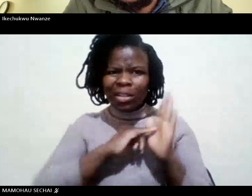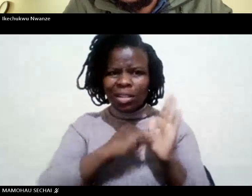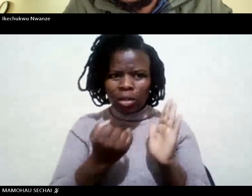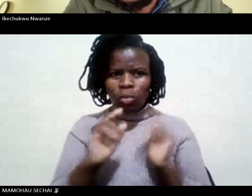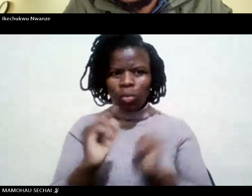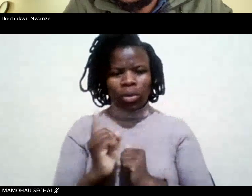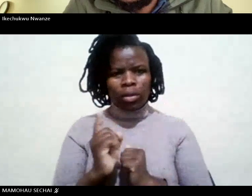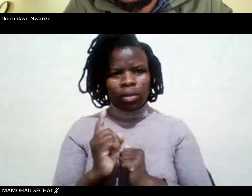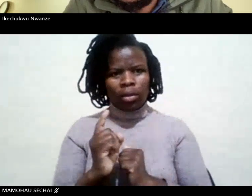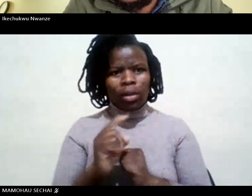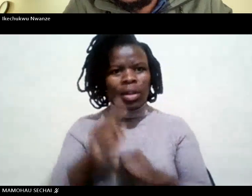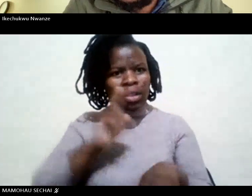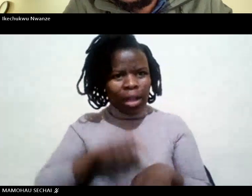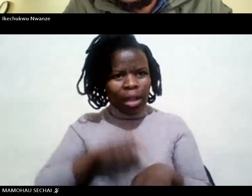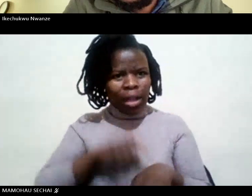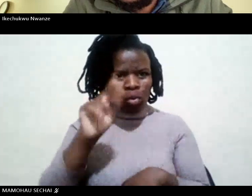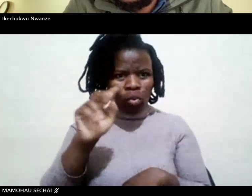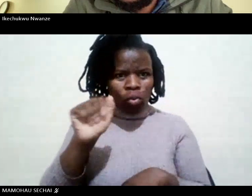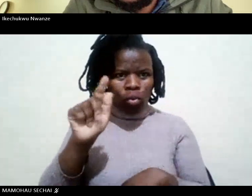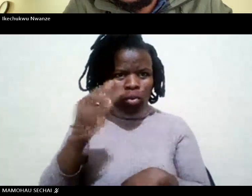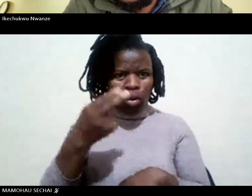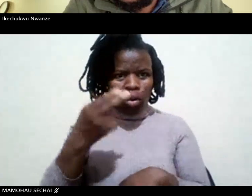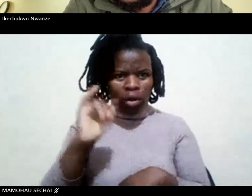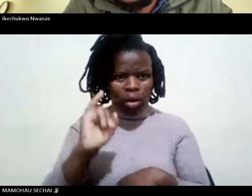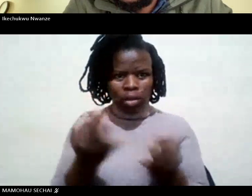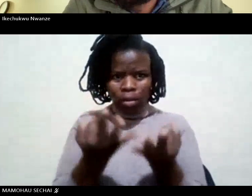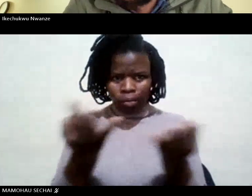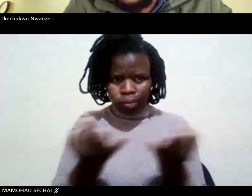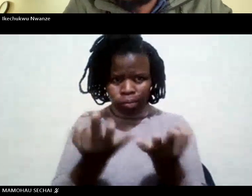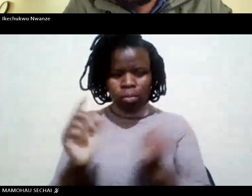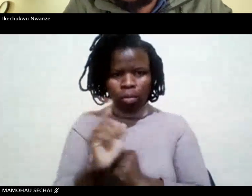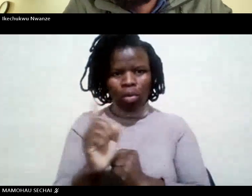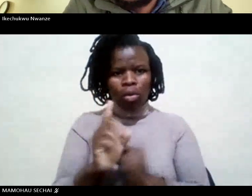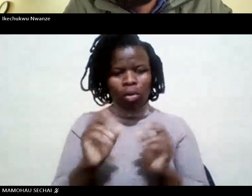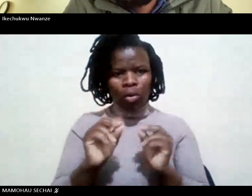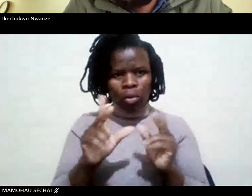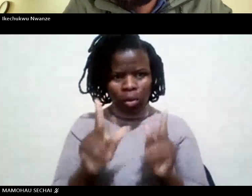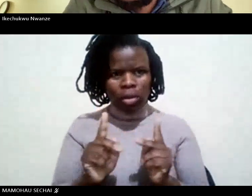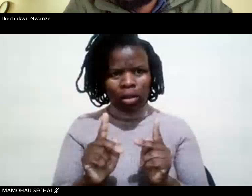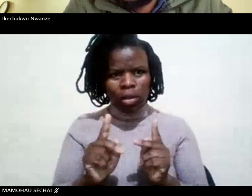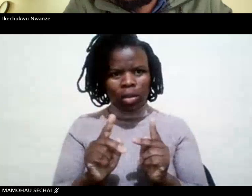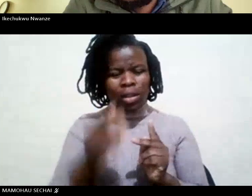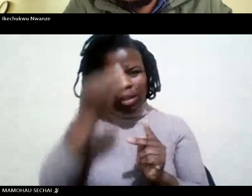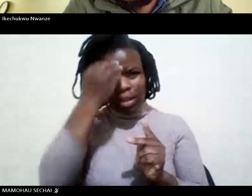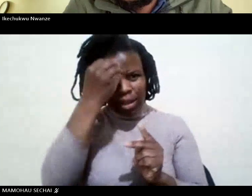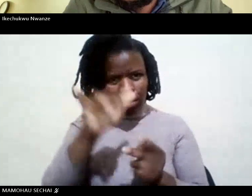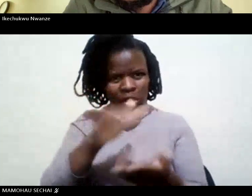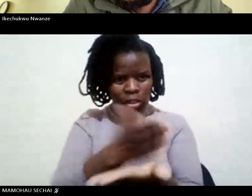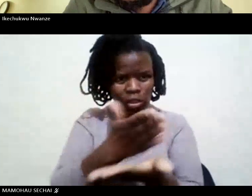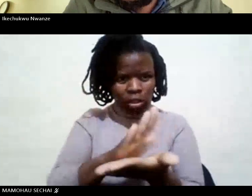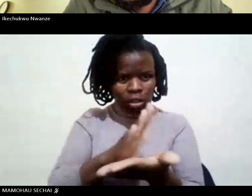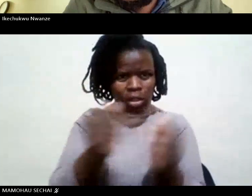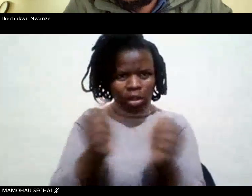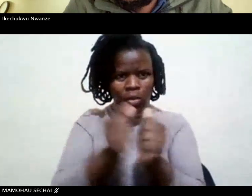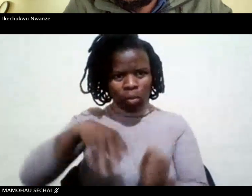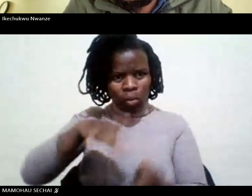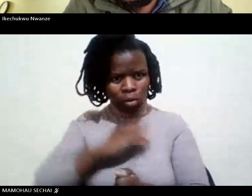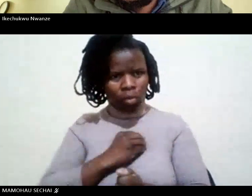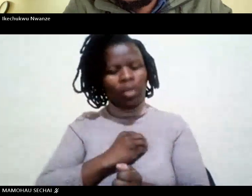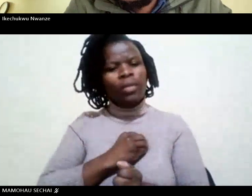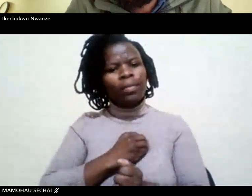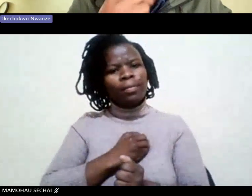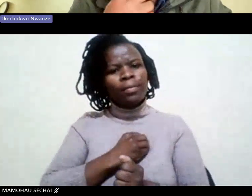mentioned the views that she just shared, the last ones, my mind rushed quickly to the development